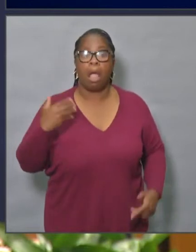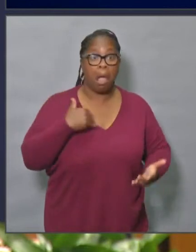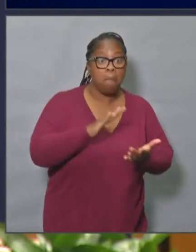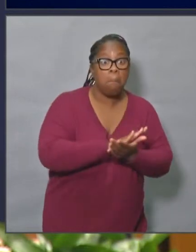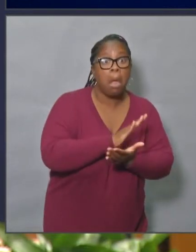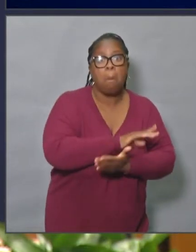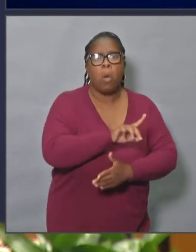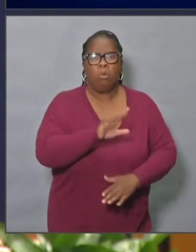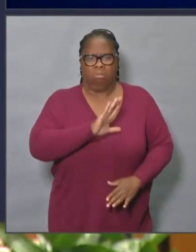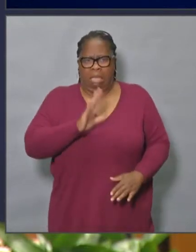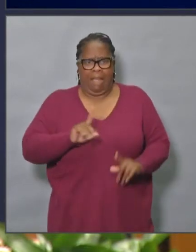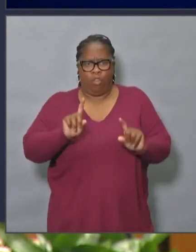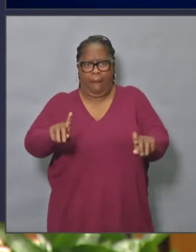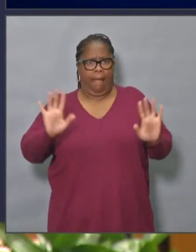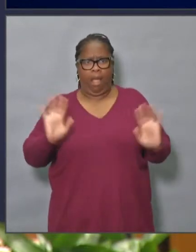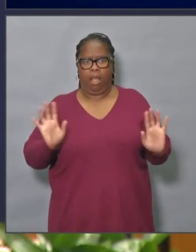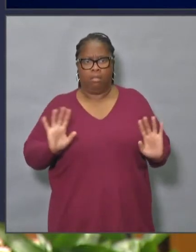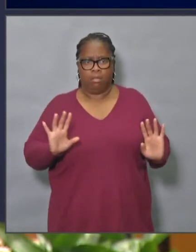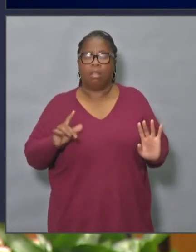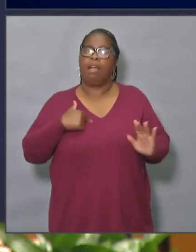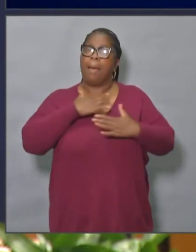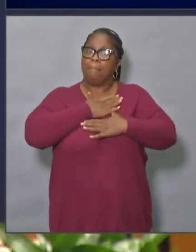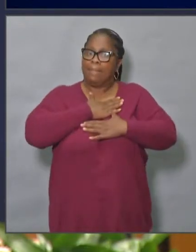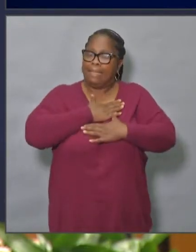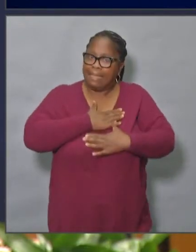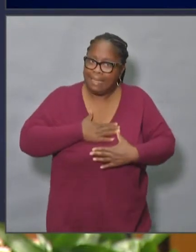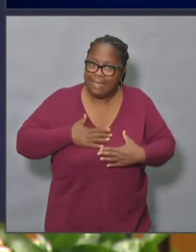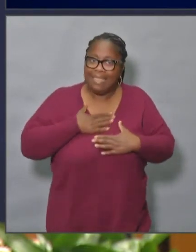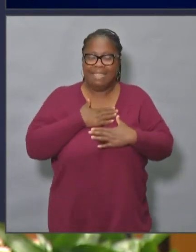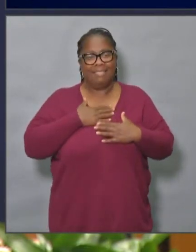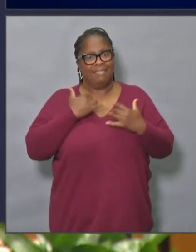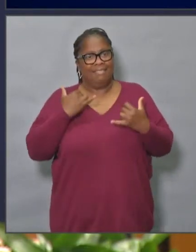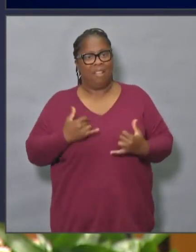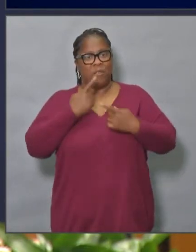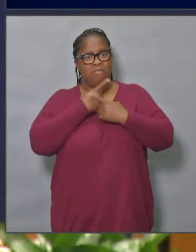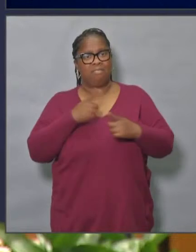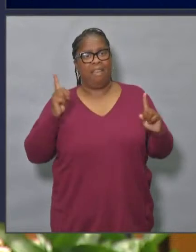citizenship status. And I'm pleased to be able to report that over